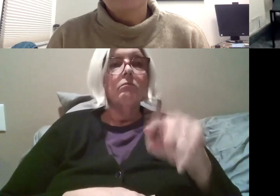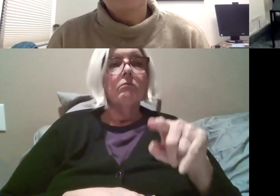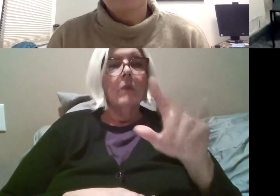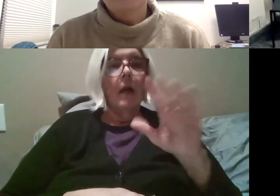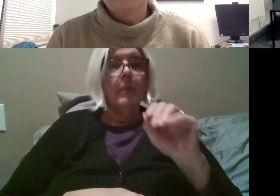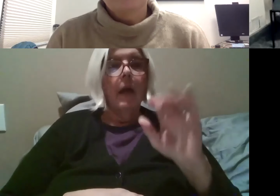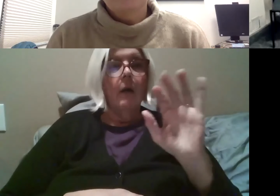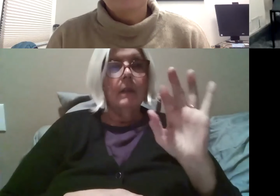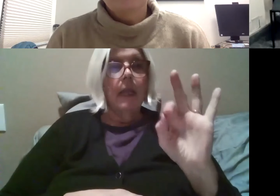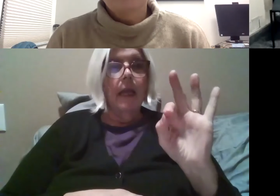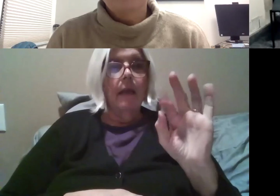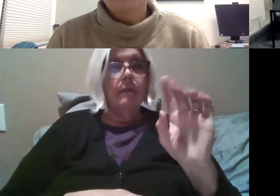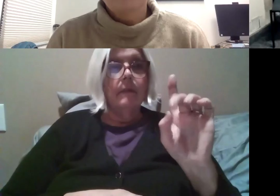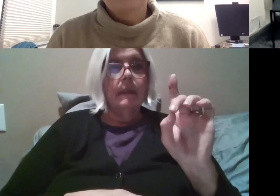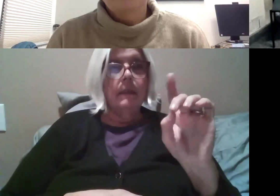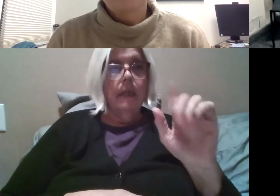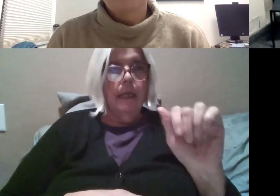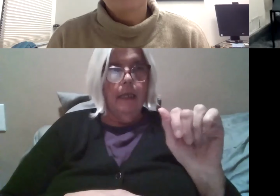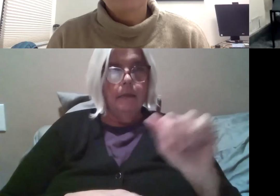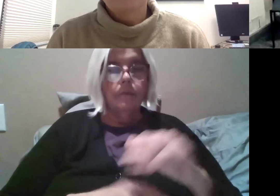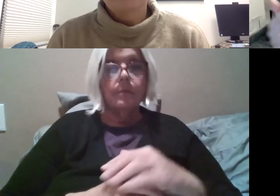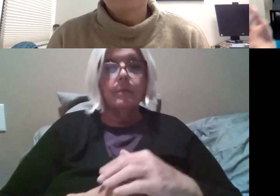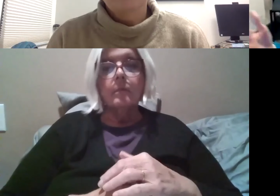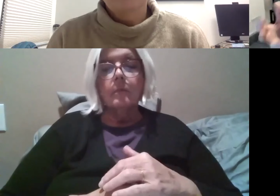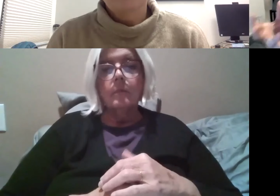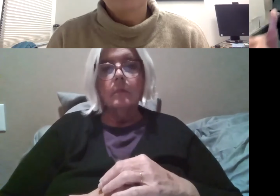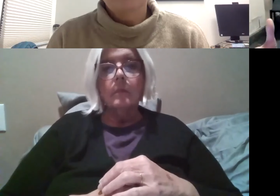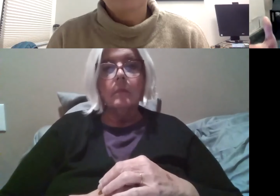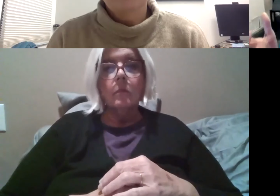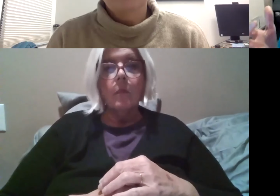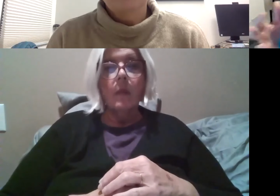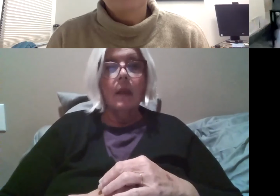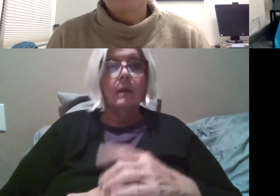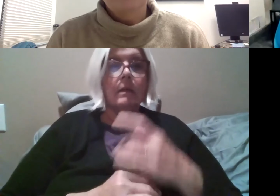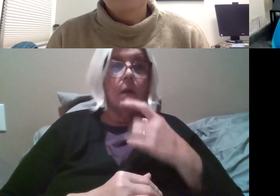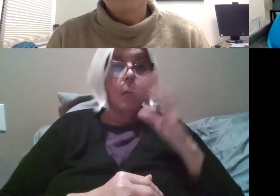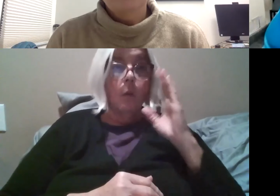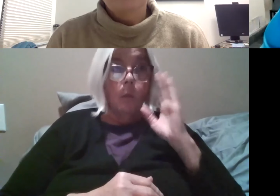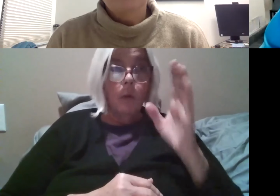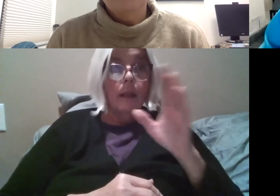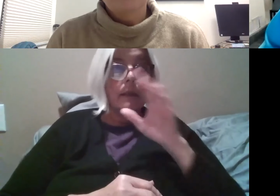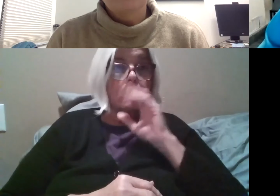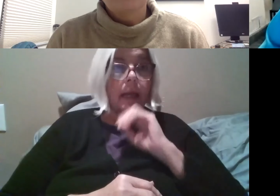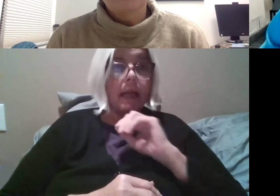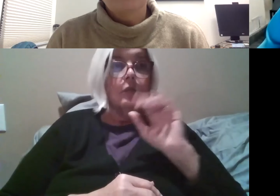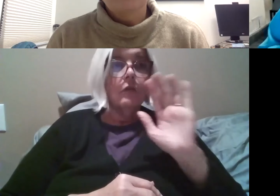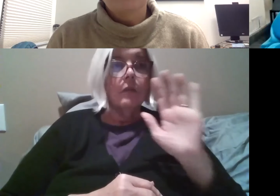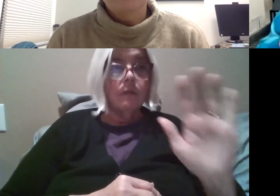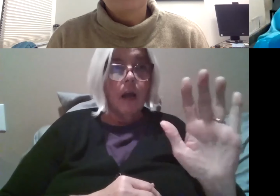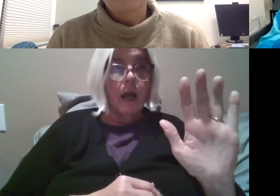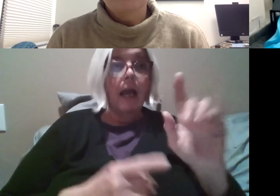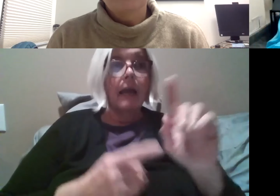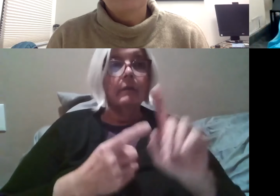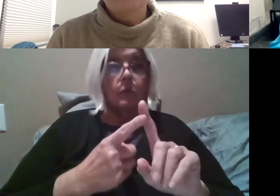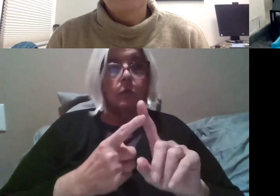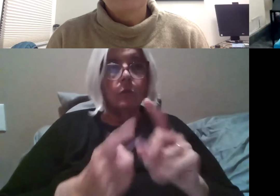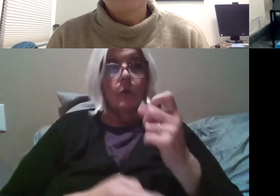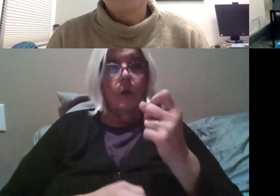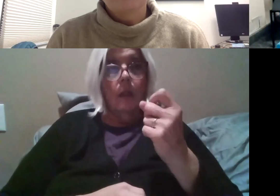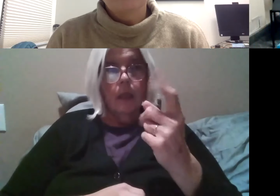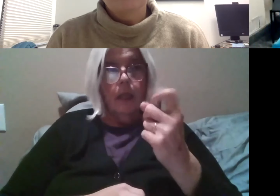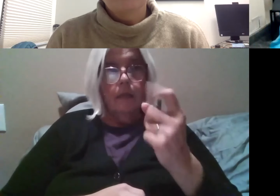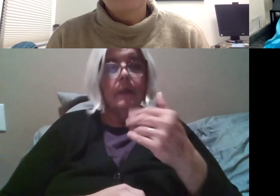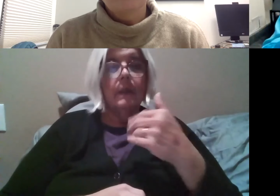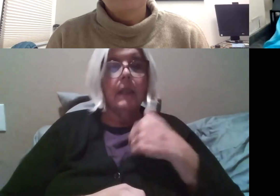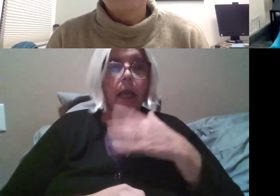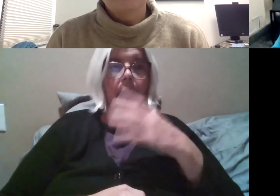talking about, which is, will the 5 to 11-year-olds have a lower rate of vaccine-associated myocarditis? Here are the reasons we think that might